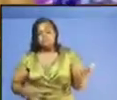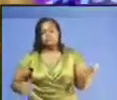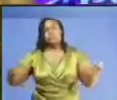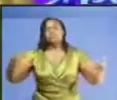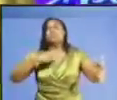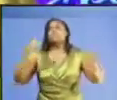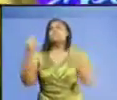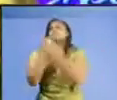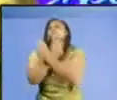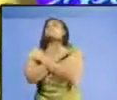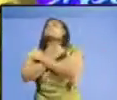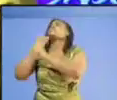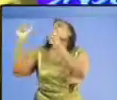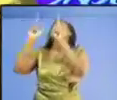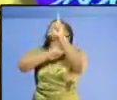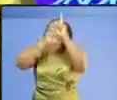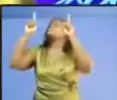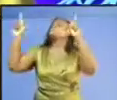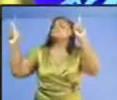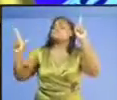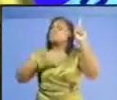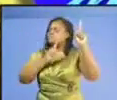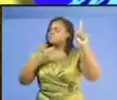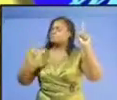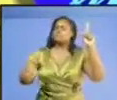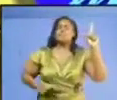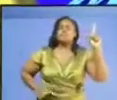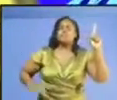I love you, Lord,